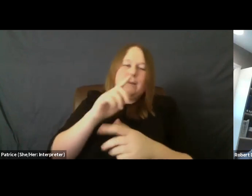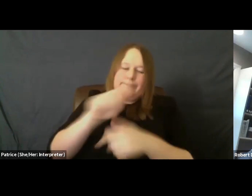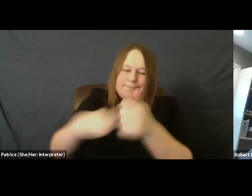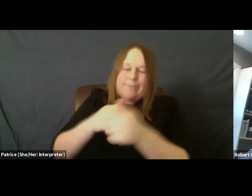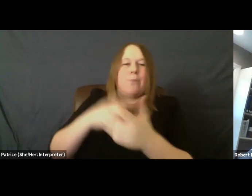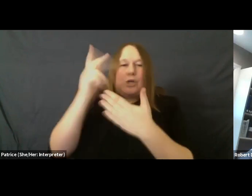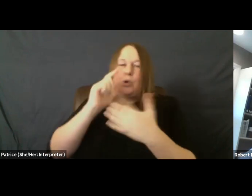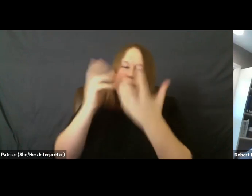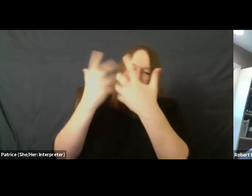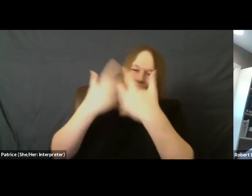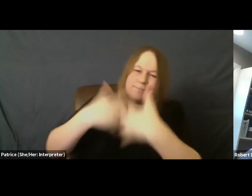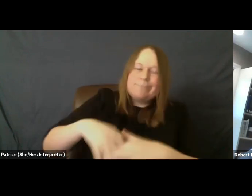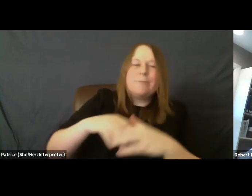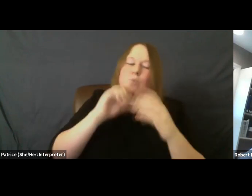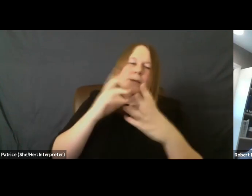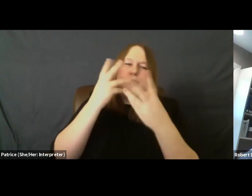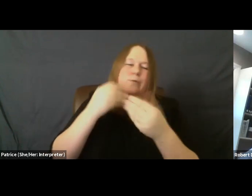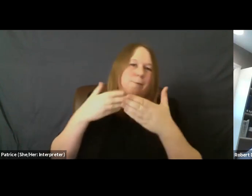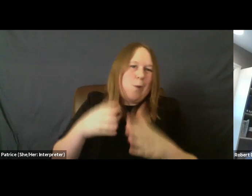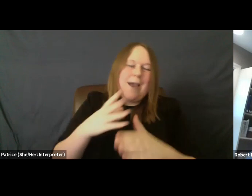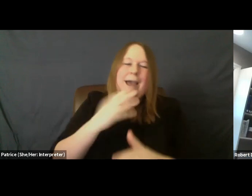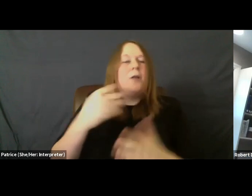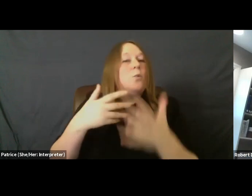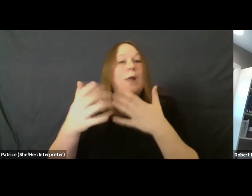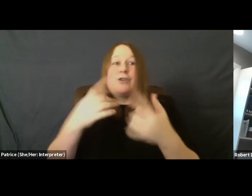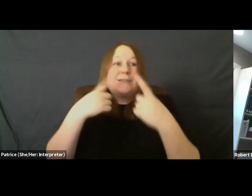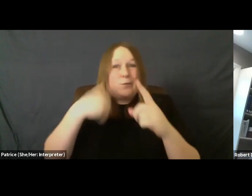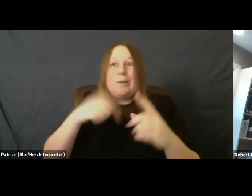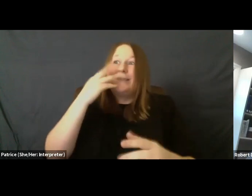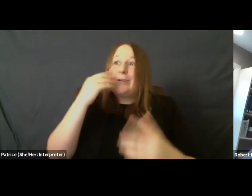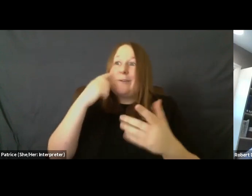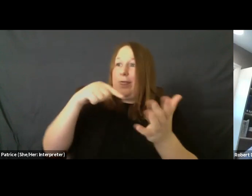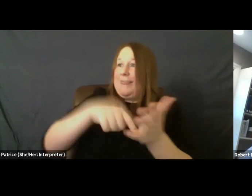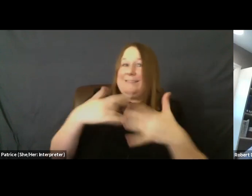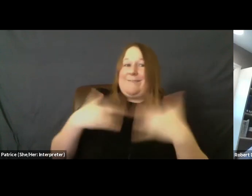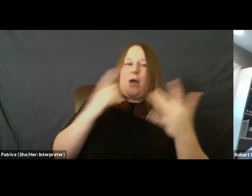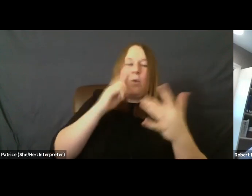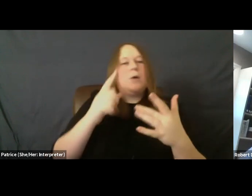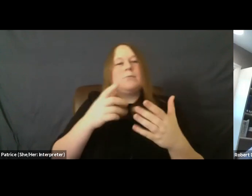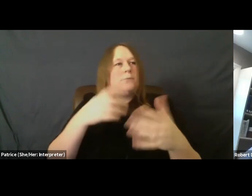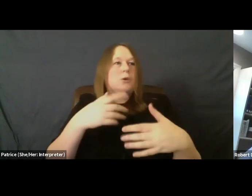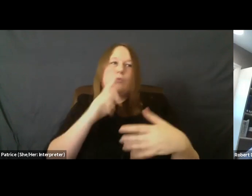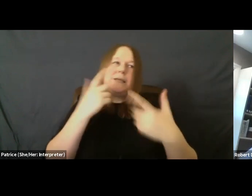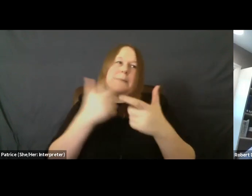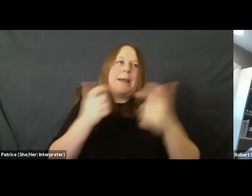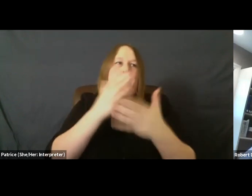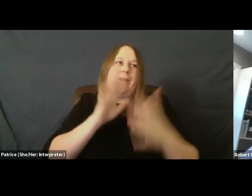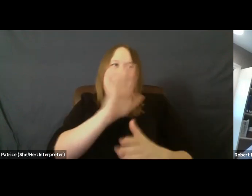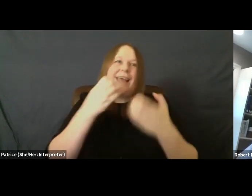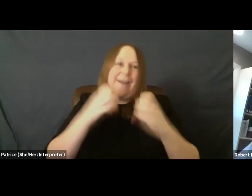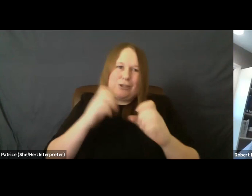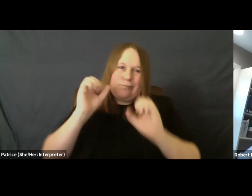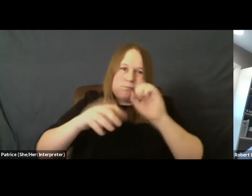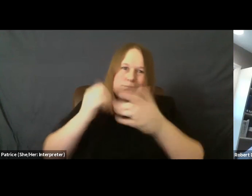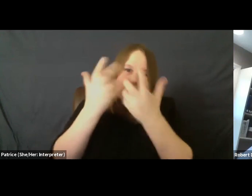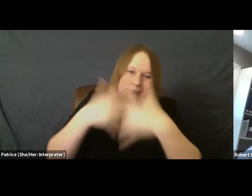all together in a masterful way. And whatever success we have on this, I think, will be due in no small part to his efforts. As